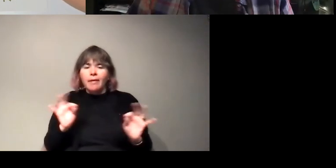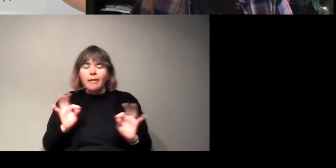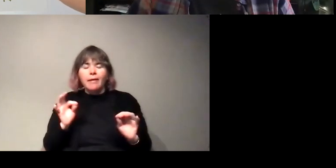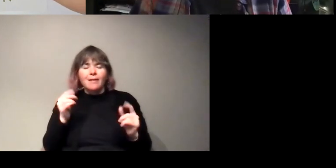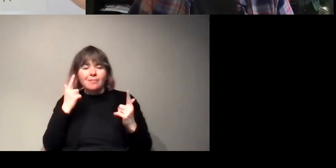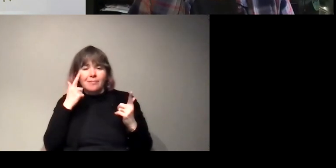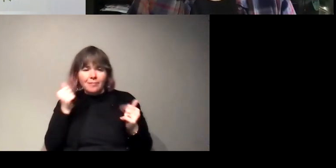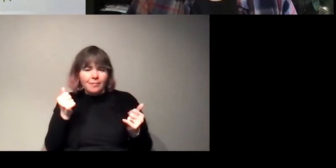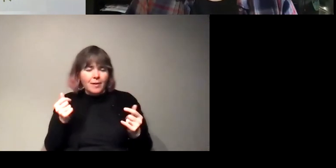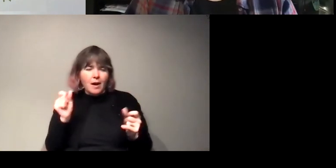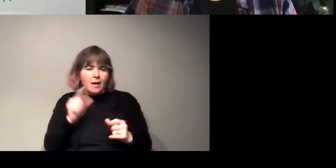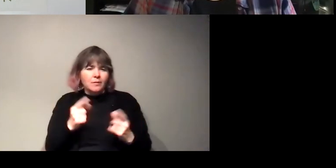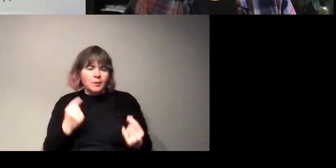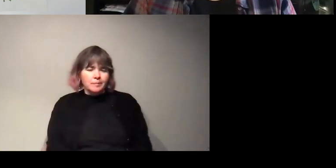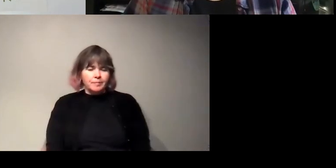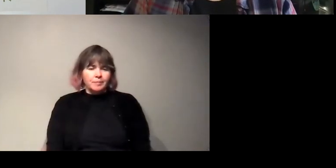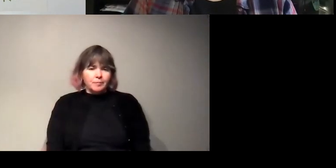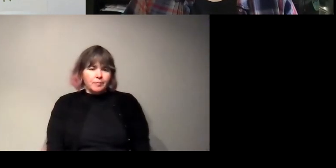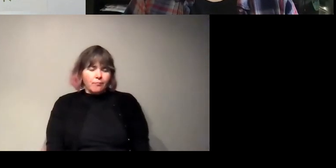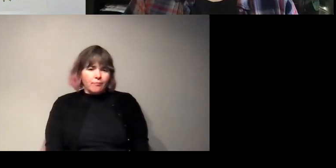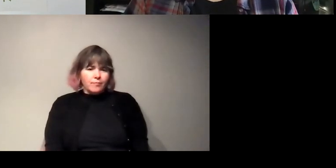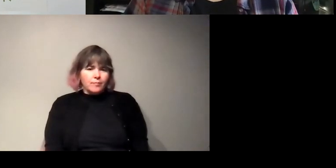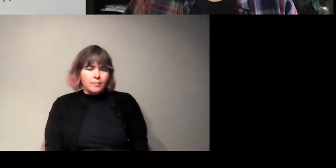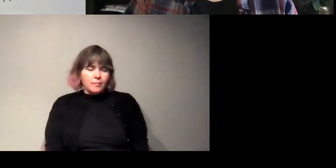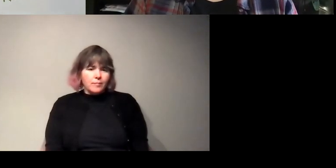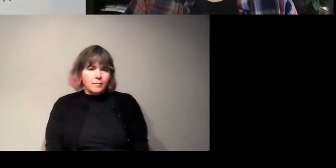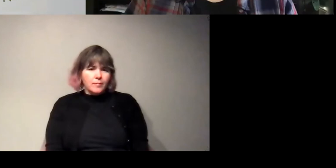you. It can be anything. What do you tell them?